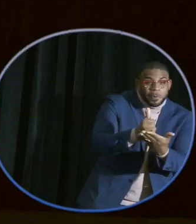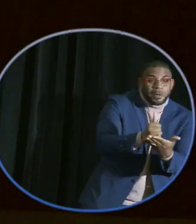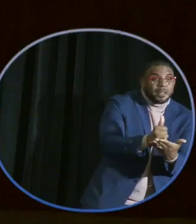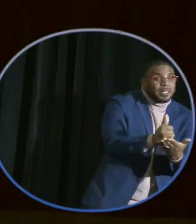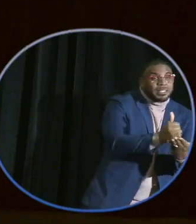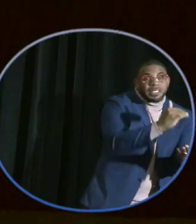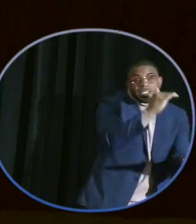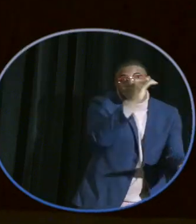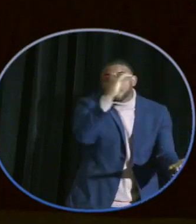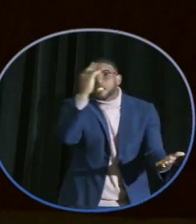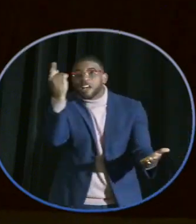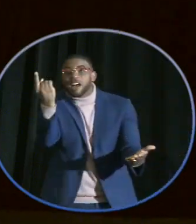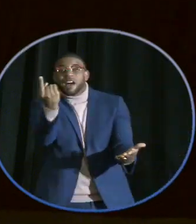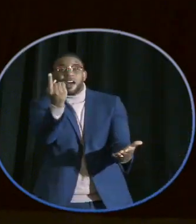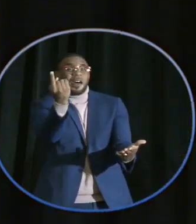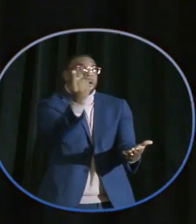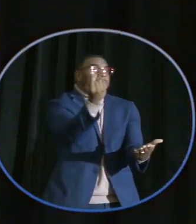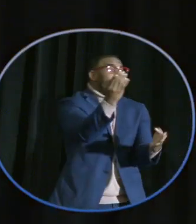help